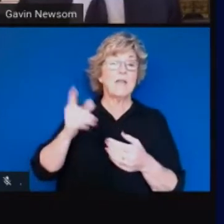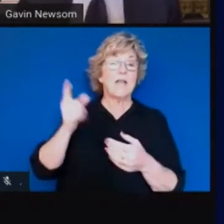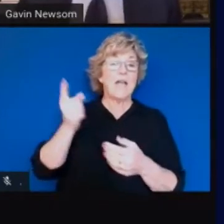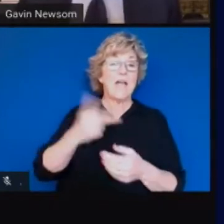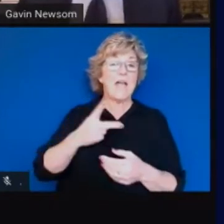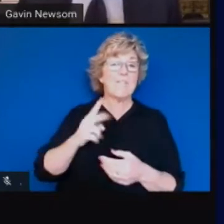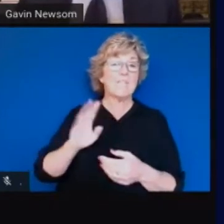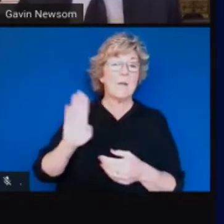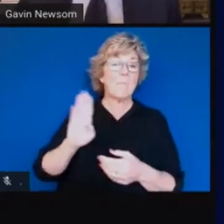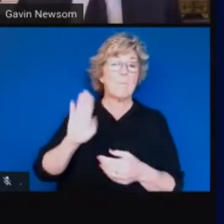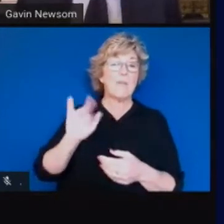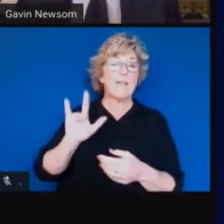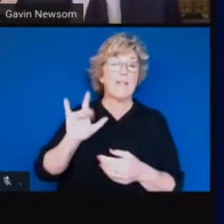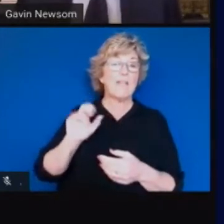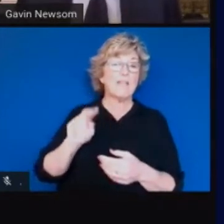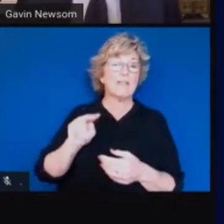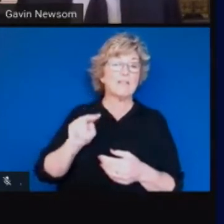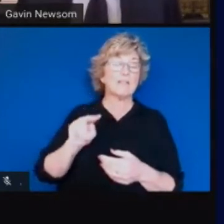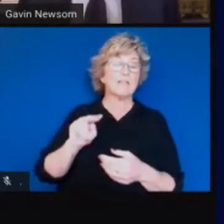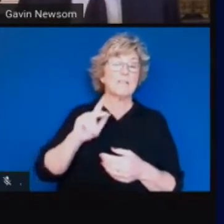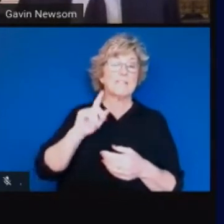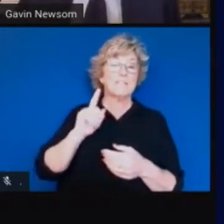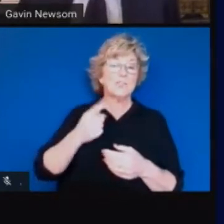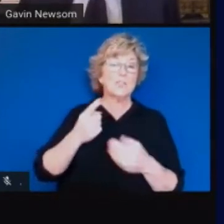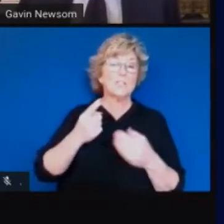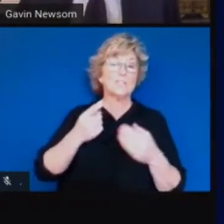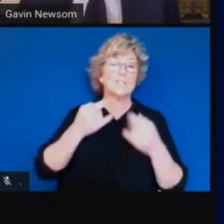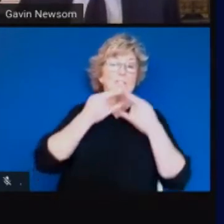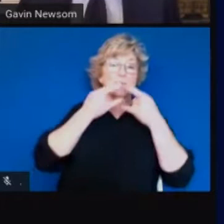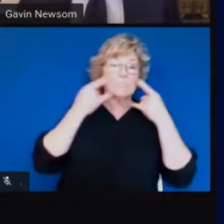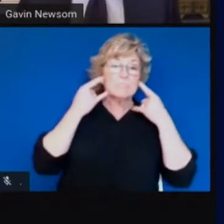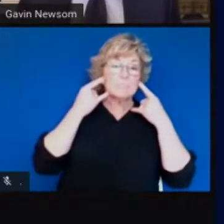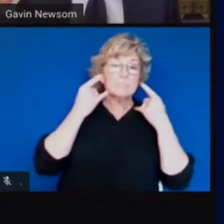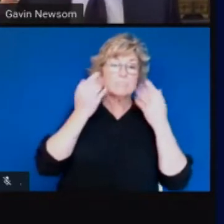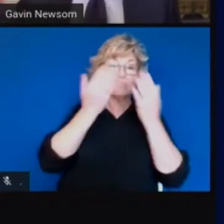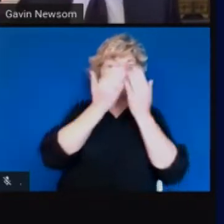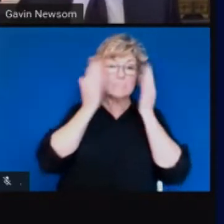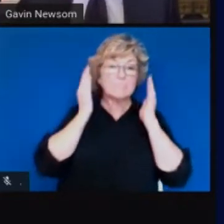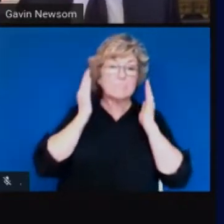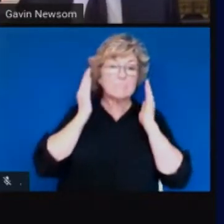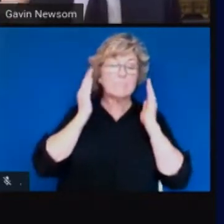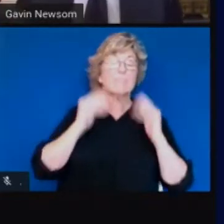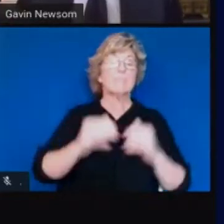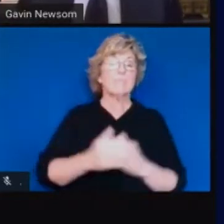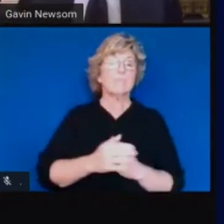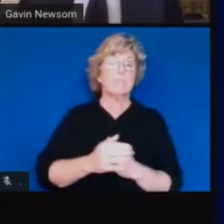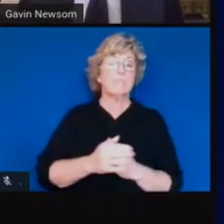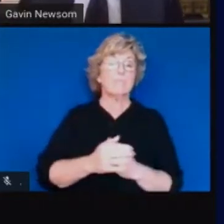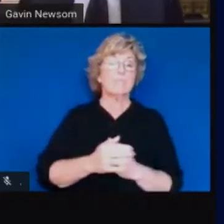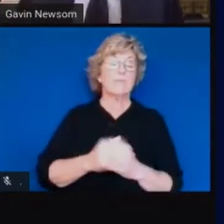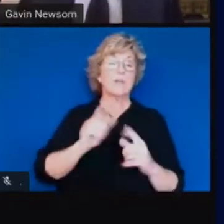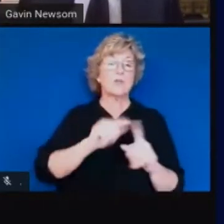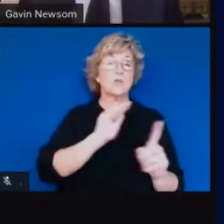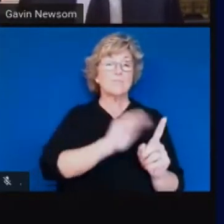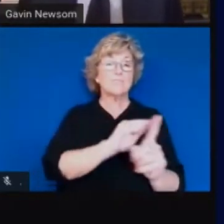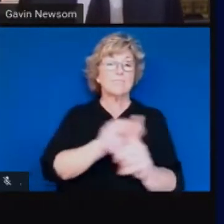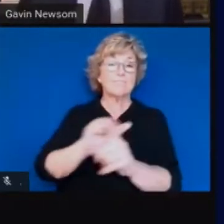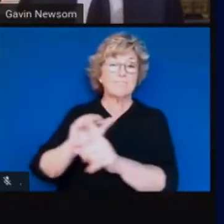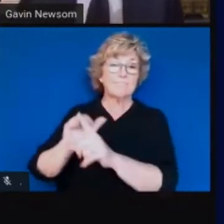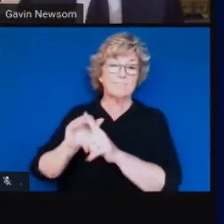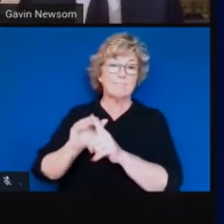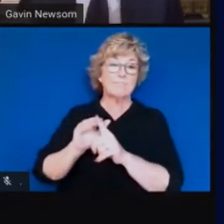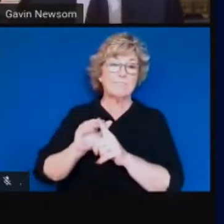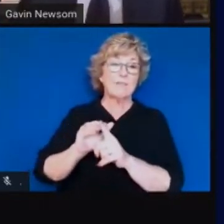to just face coverings and masks that are still in our inventory, just because it's important to remind folks the critical nature